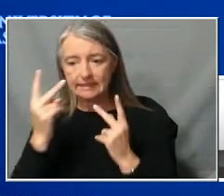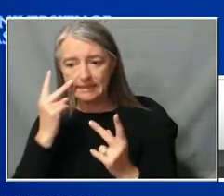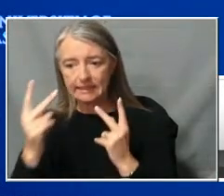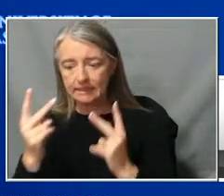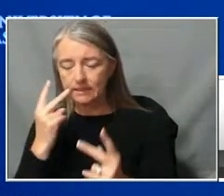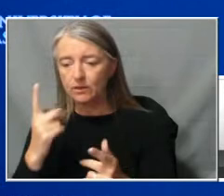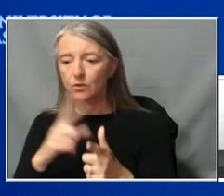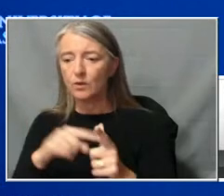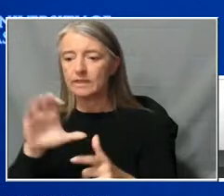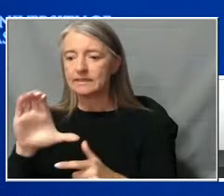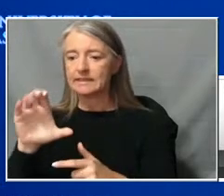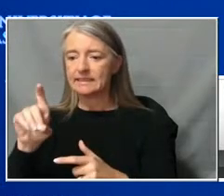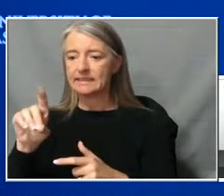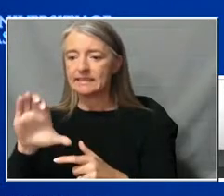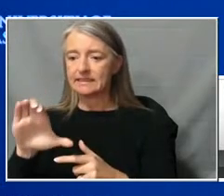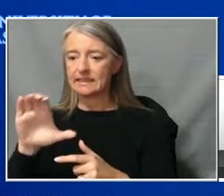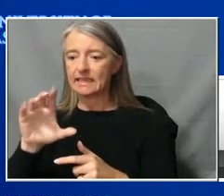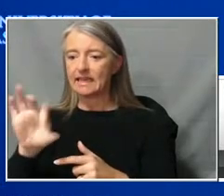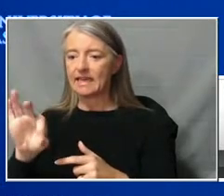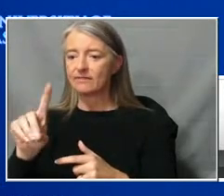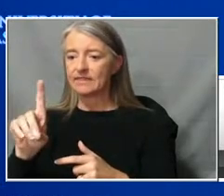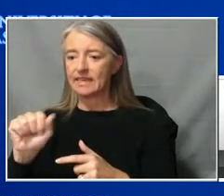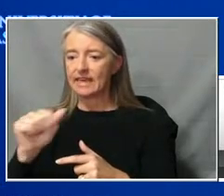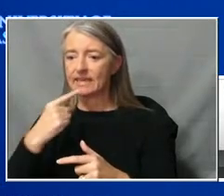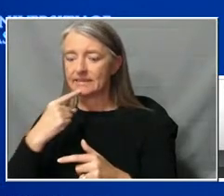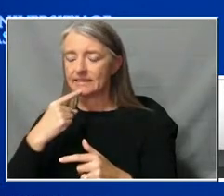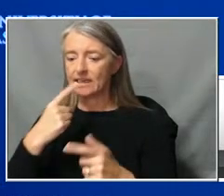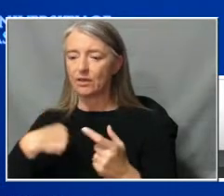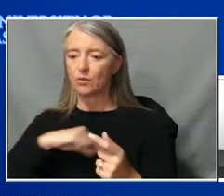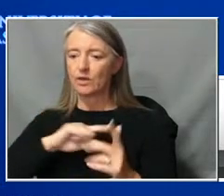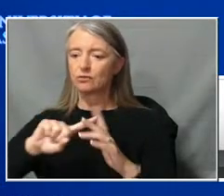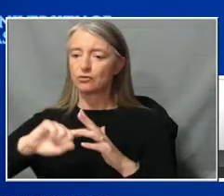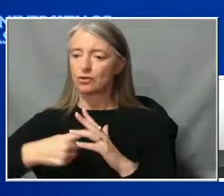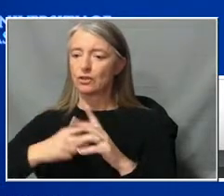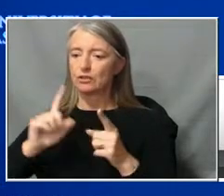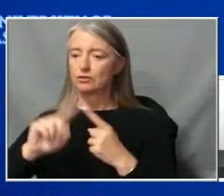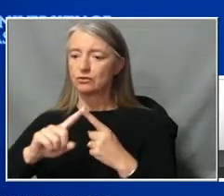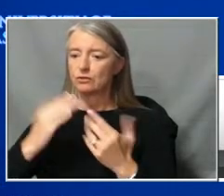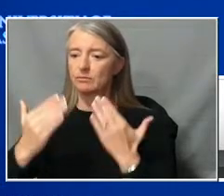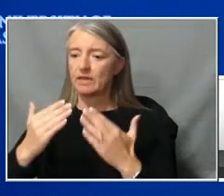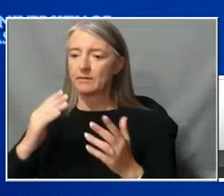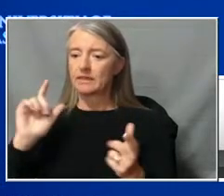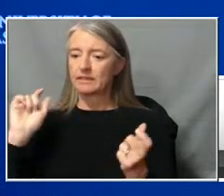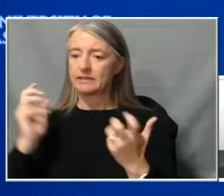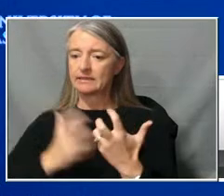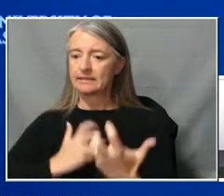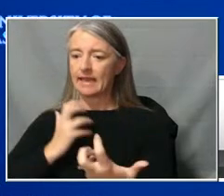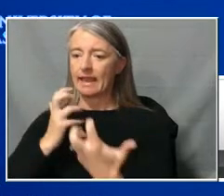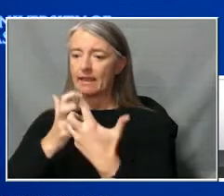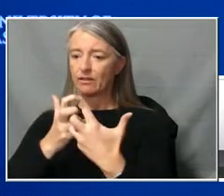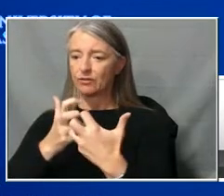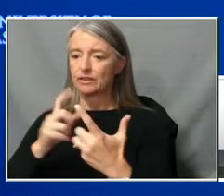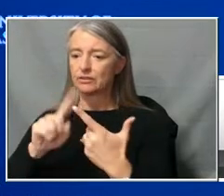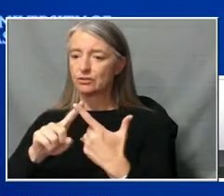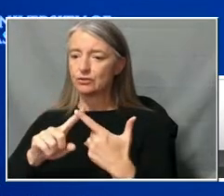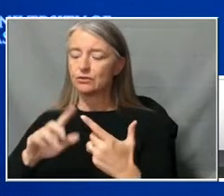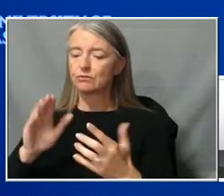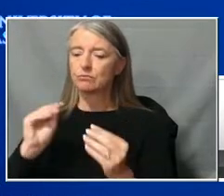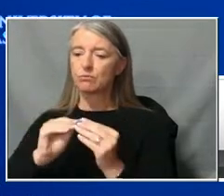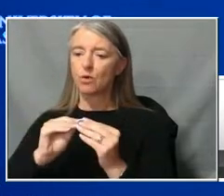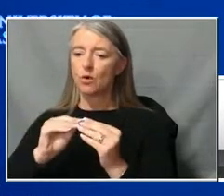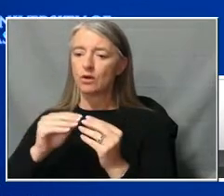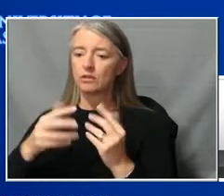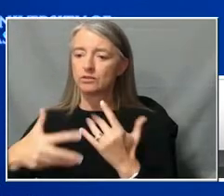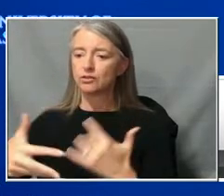our CDC and FDA says, but I think it is good. We are starting to maybe tailor it more towards any circulating